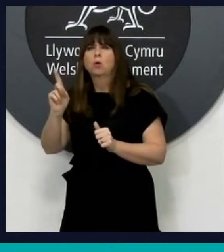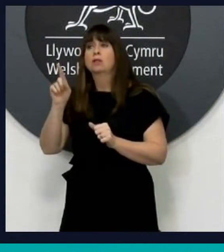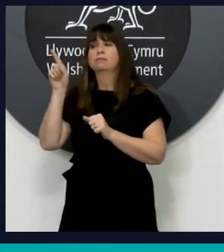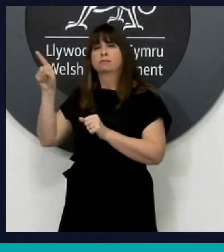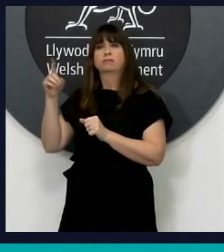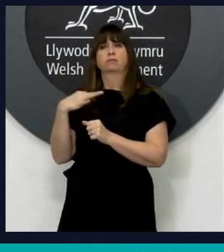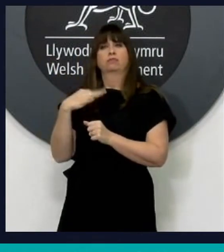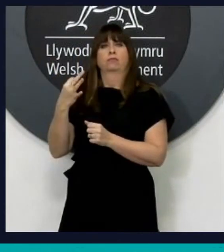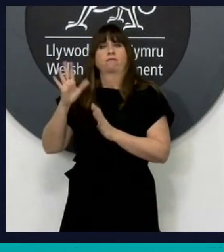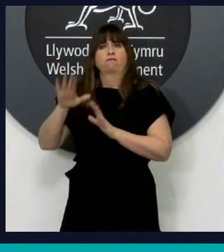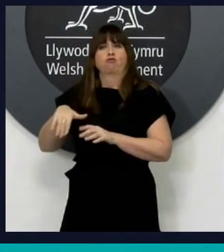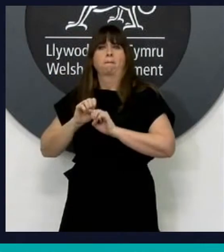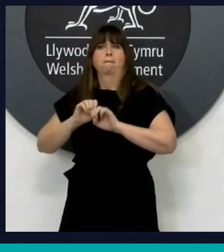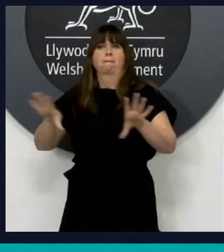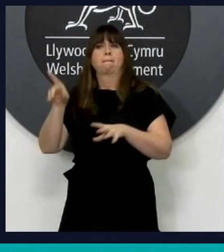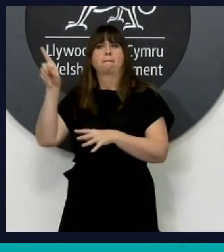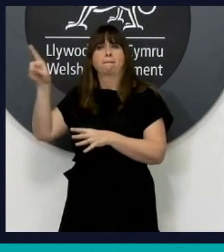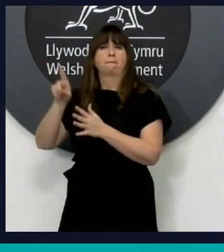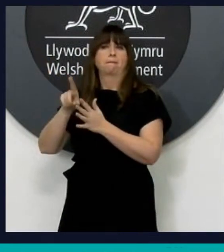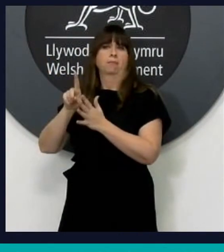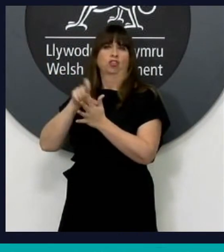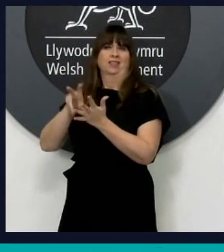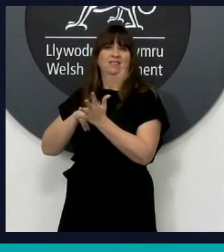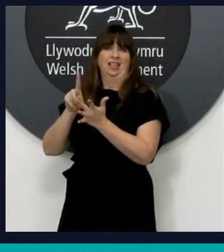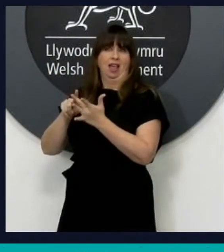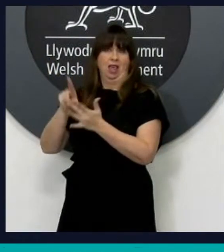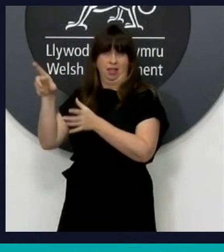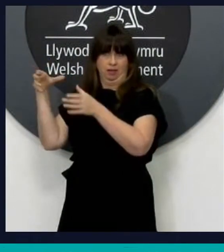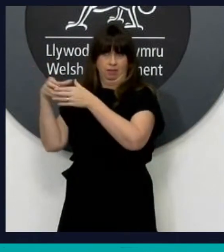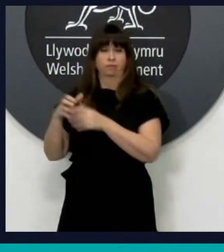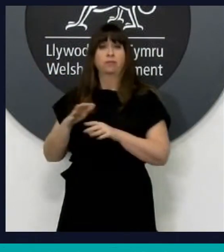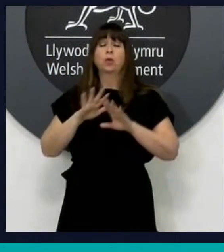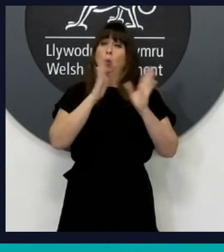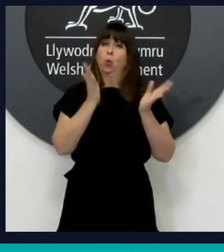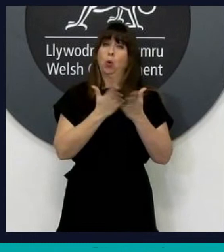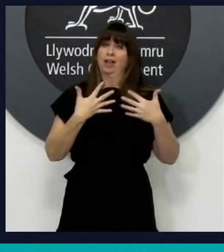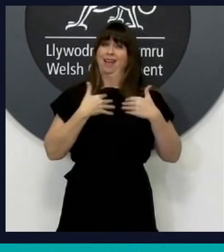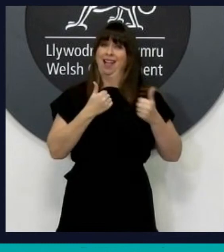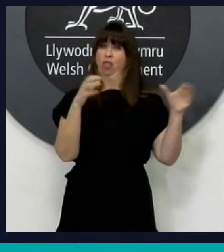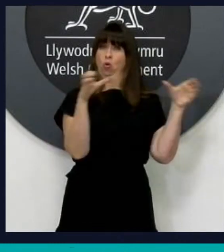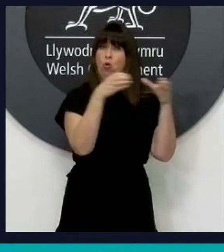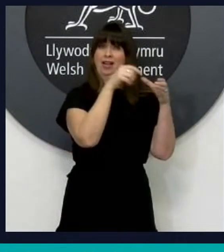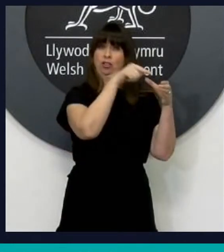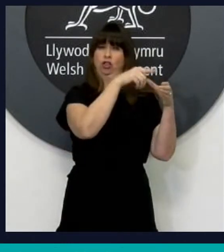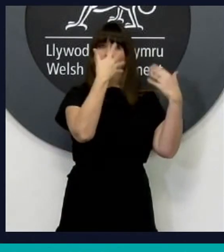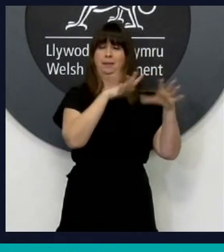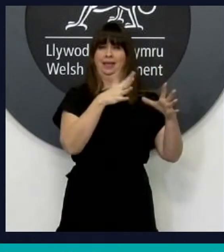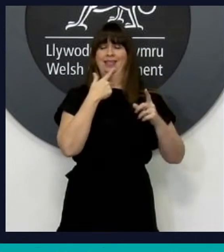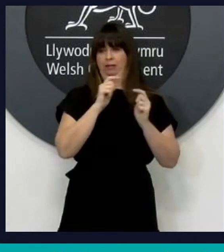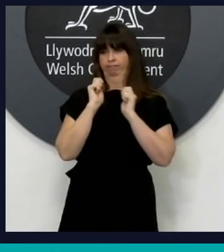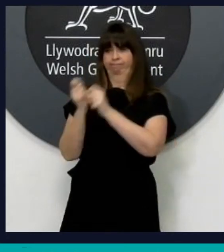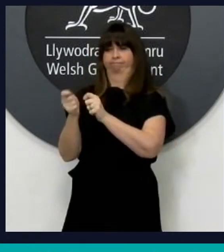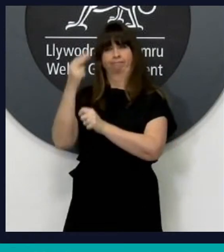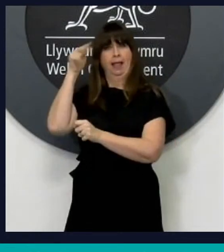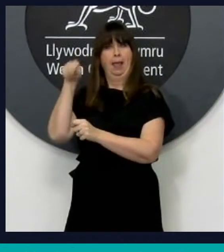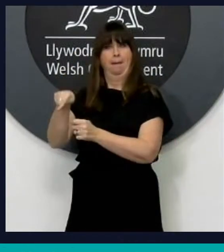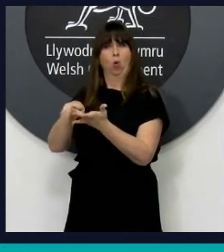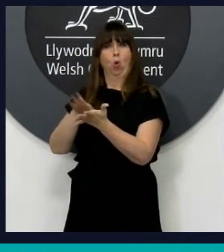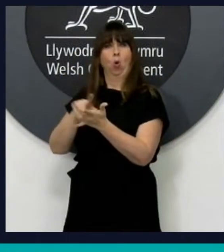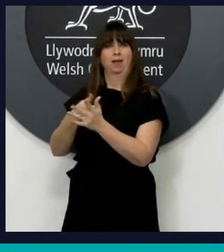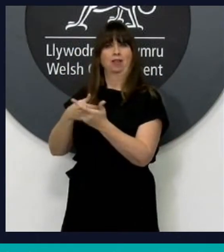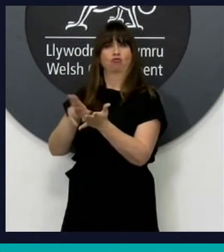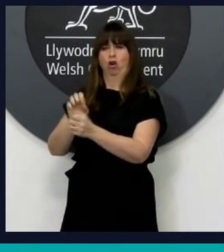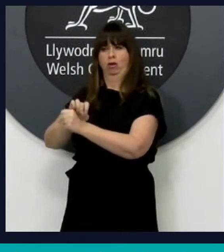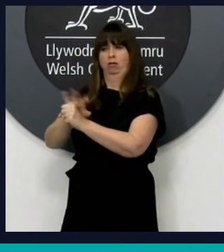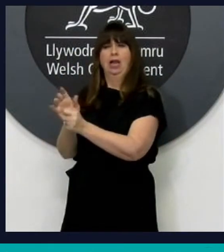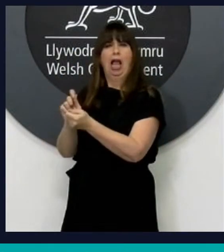and Immunisation. Now, the World Health Organization designated this new variant of coronavirus, now called Omicron,